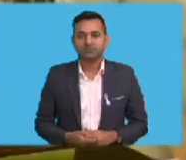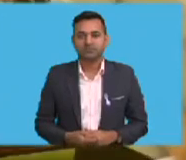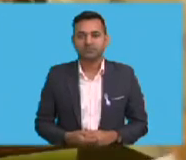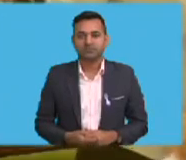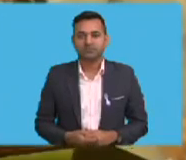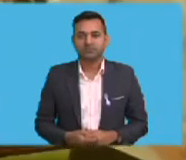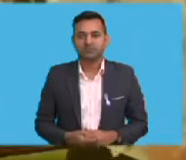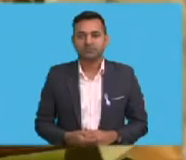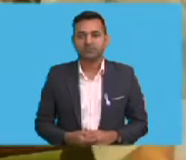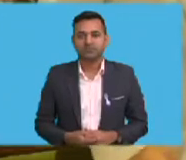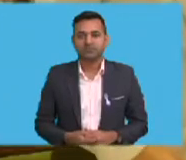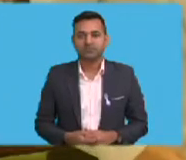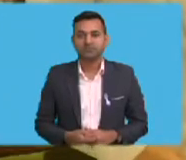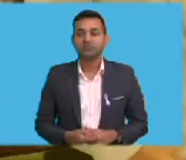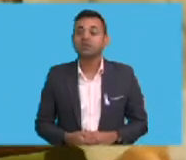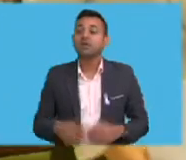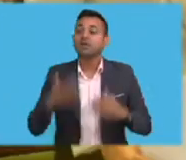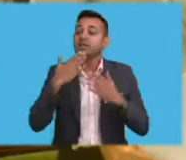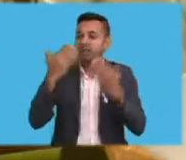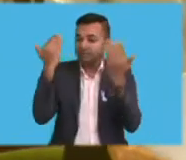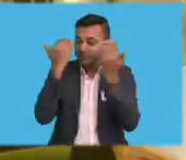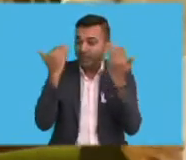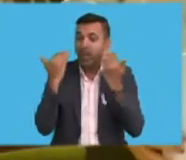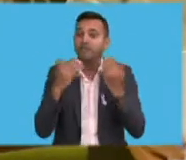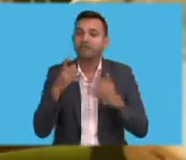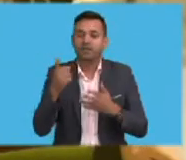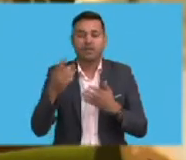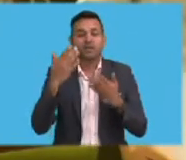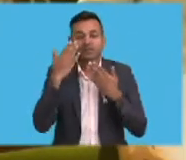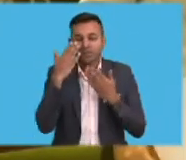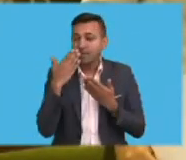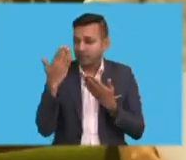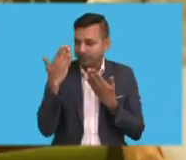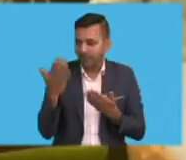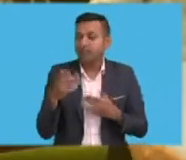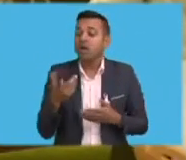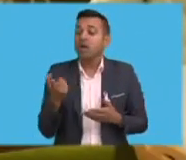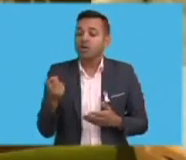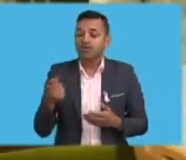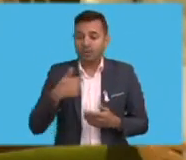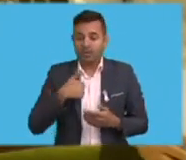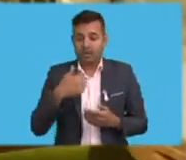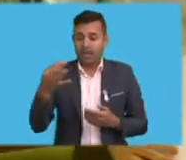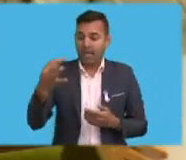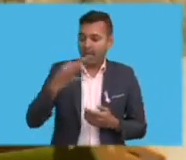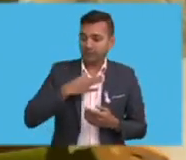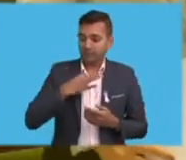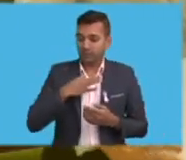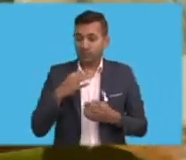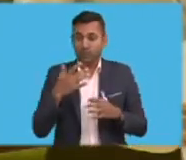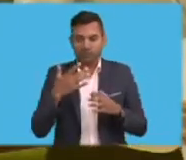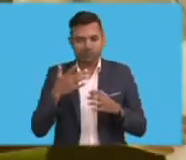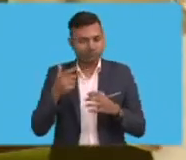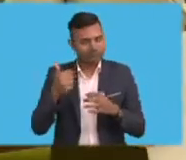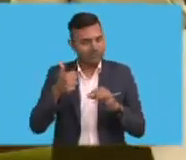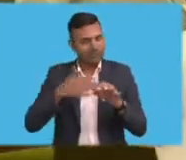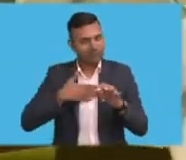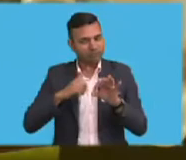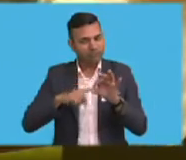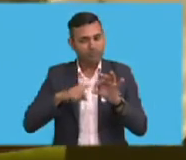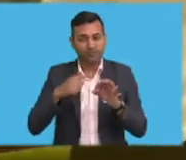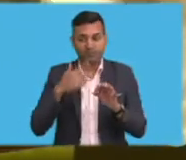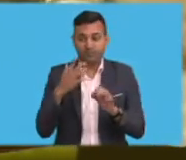Thank you, Madam Speaker, and I thank the Honourable Member for asking a very, very interesting question. Even before I rose to answer the